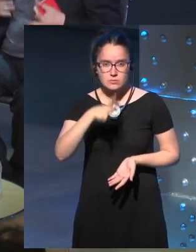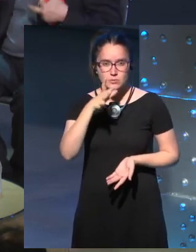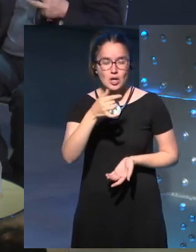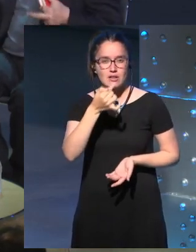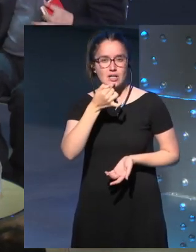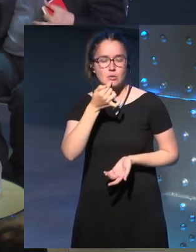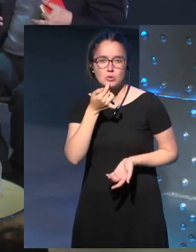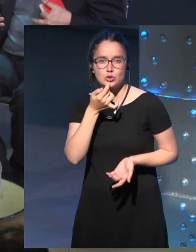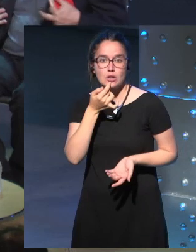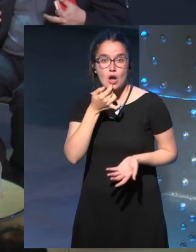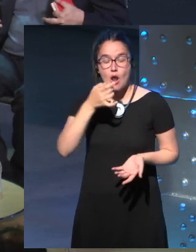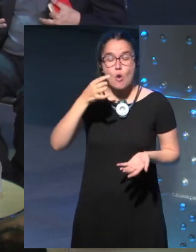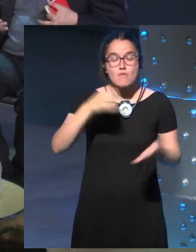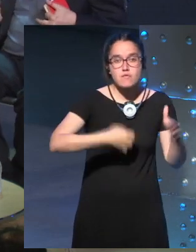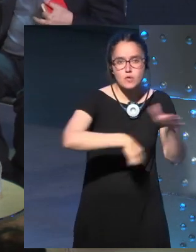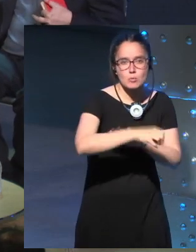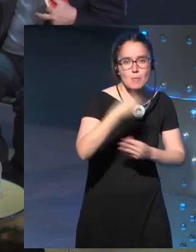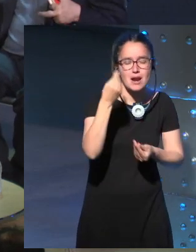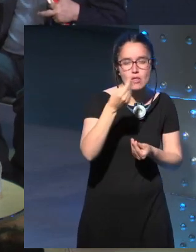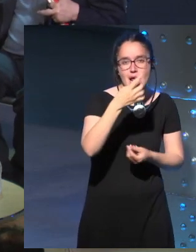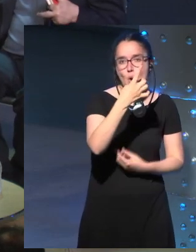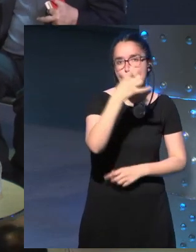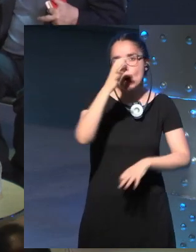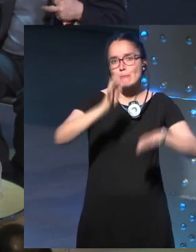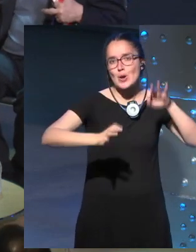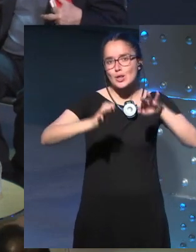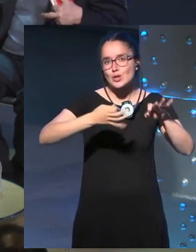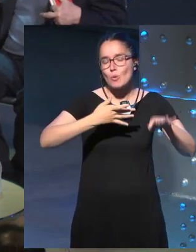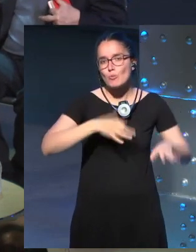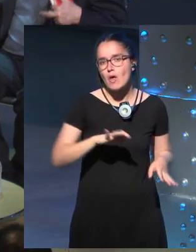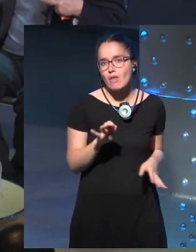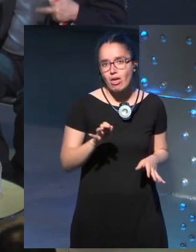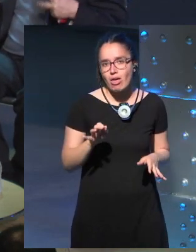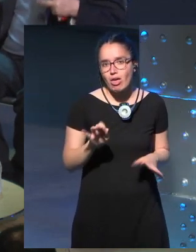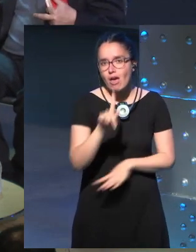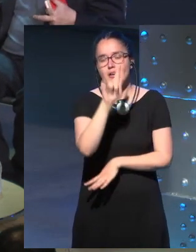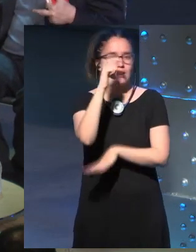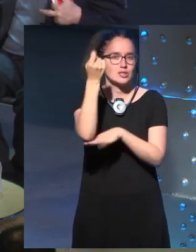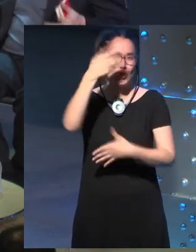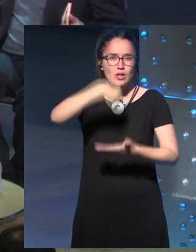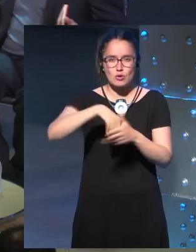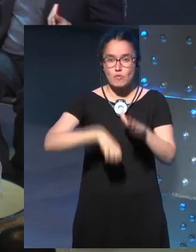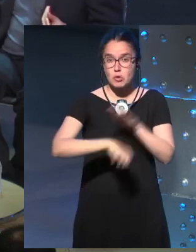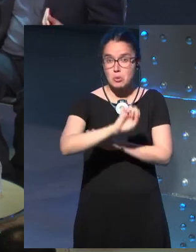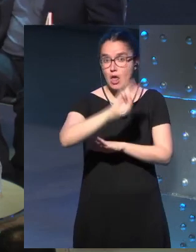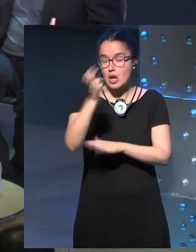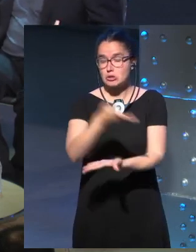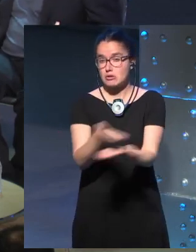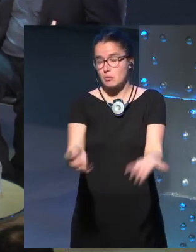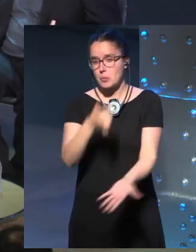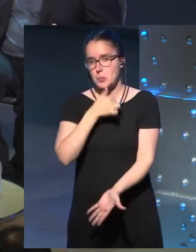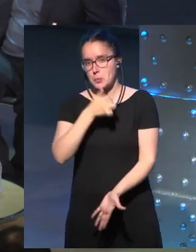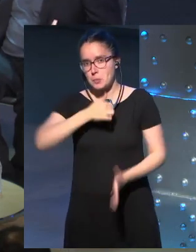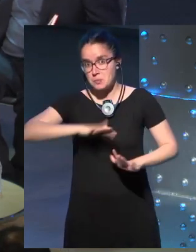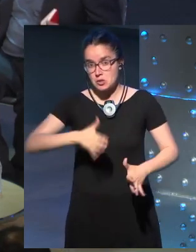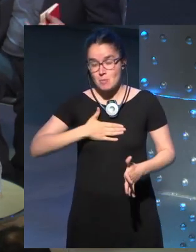all these footballs? Because we're conveying the idea that just 1% can be successful and rich, and the